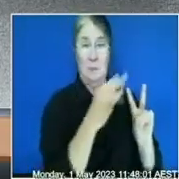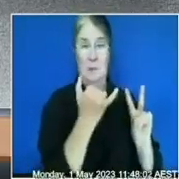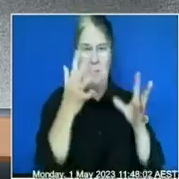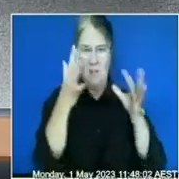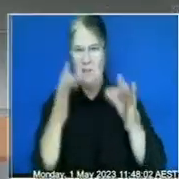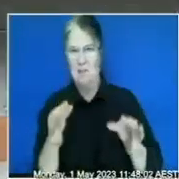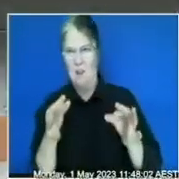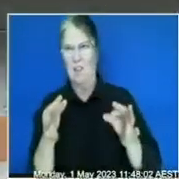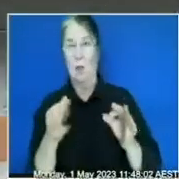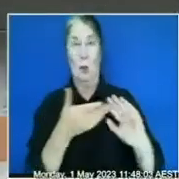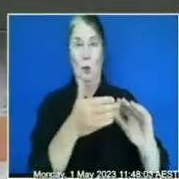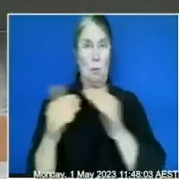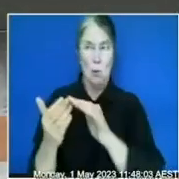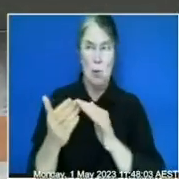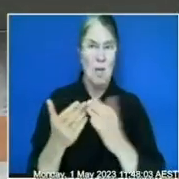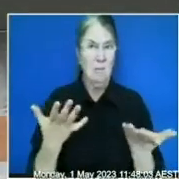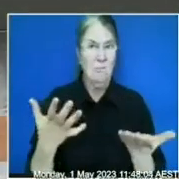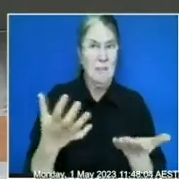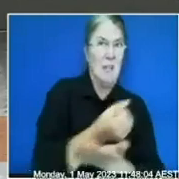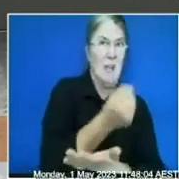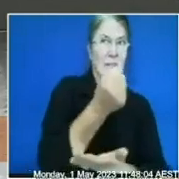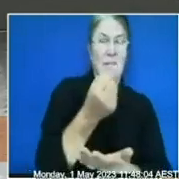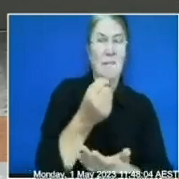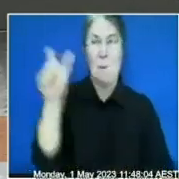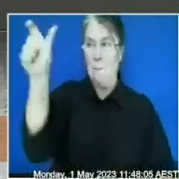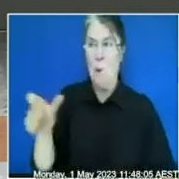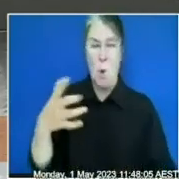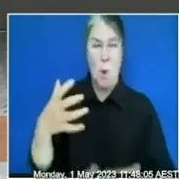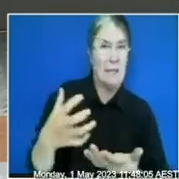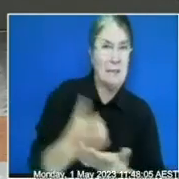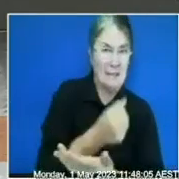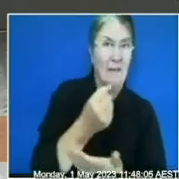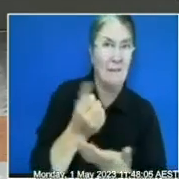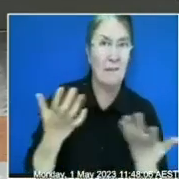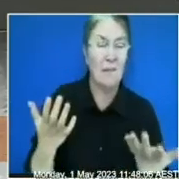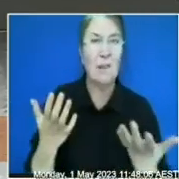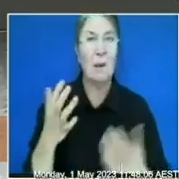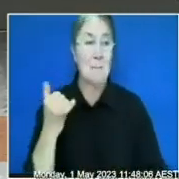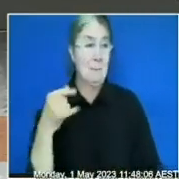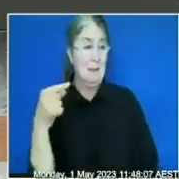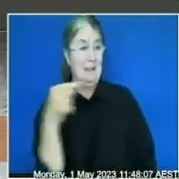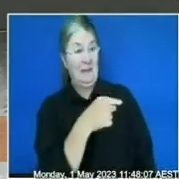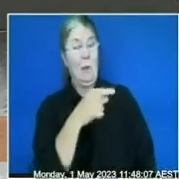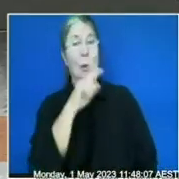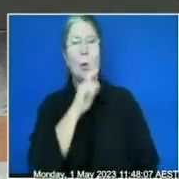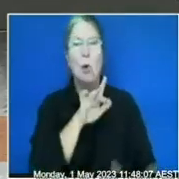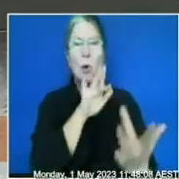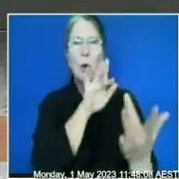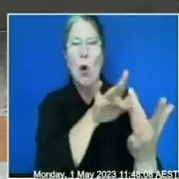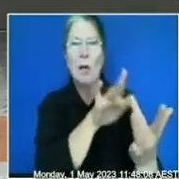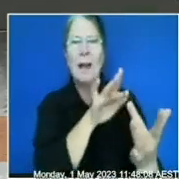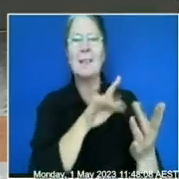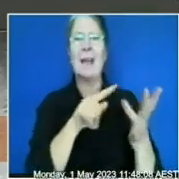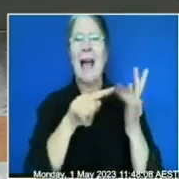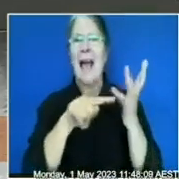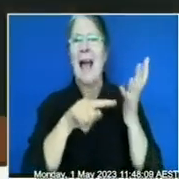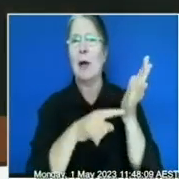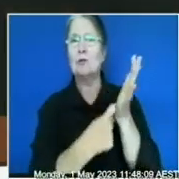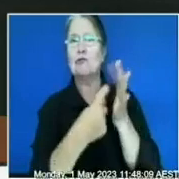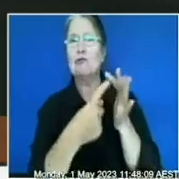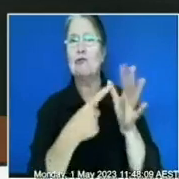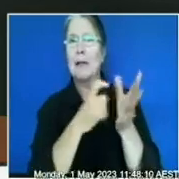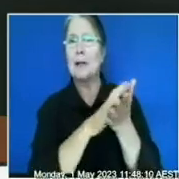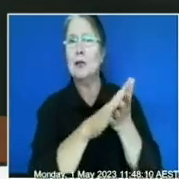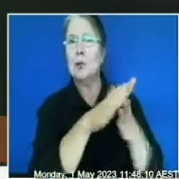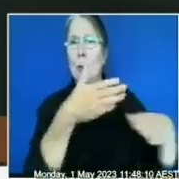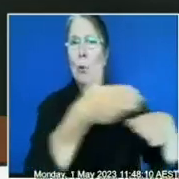Right. I thought we would move now. Sorry to jump around. Is it ready to go for when that...